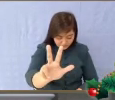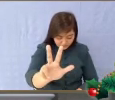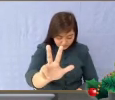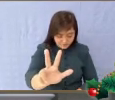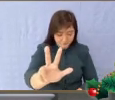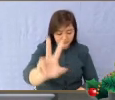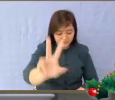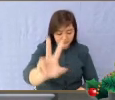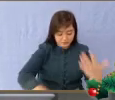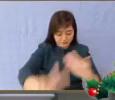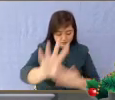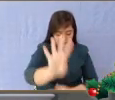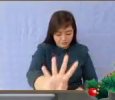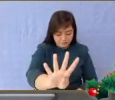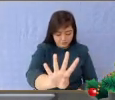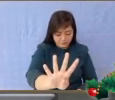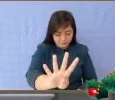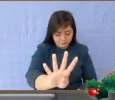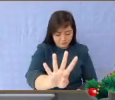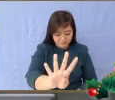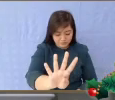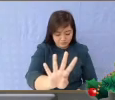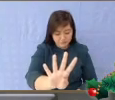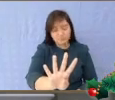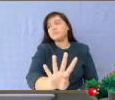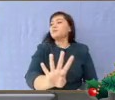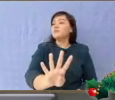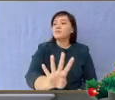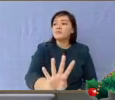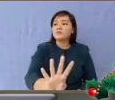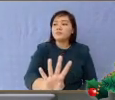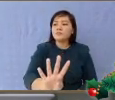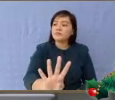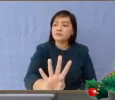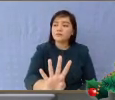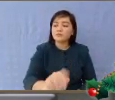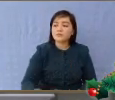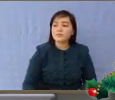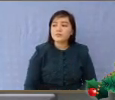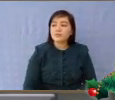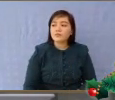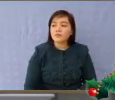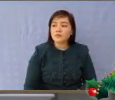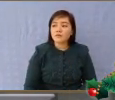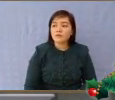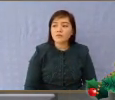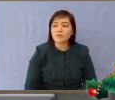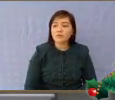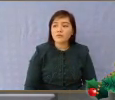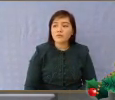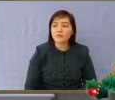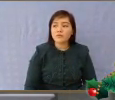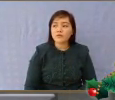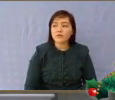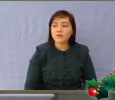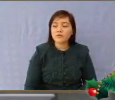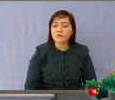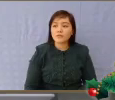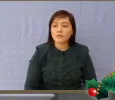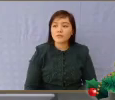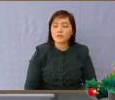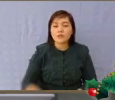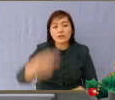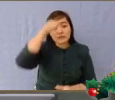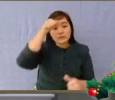His name's sake. Now please take notice yung mga personal pronoun na ginagamit po dito, yung mga pronouns na ginagamit sapagkat